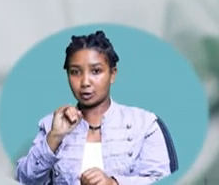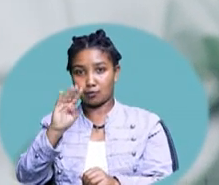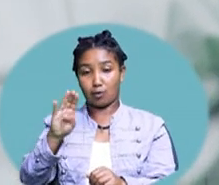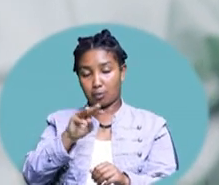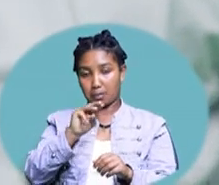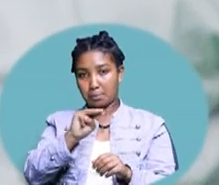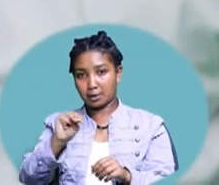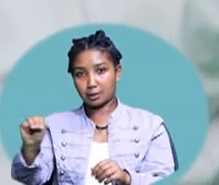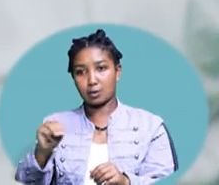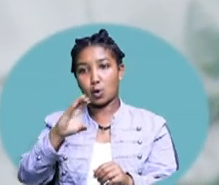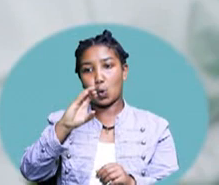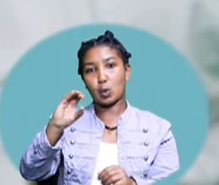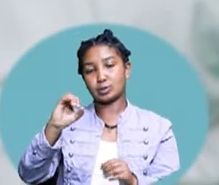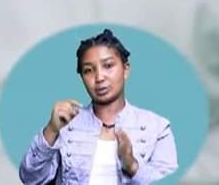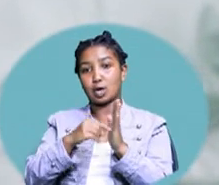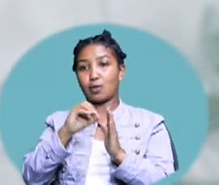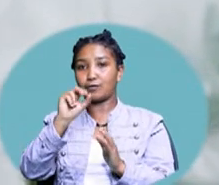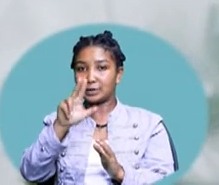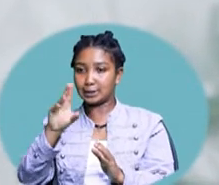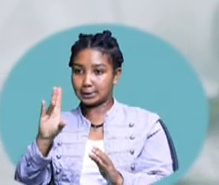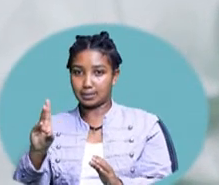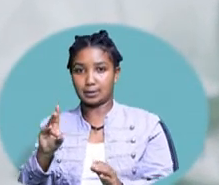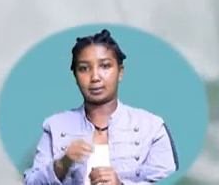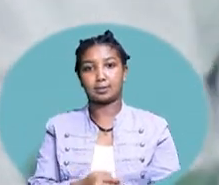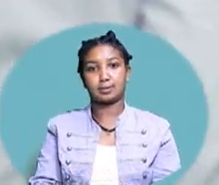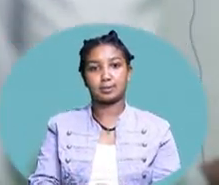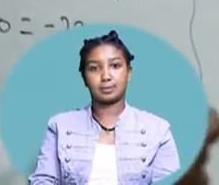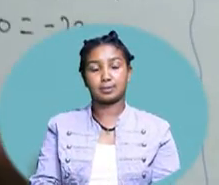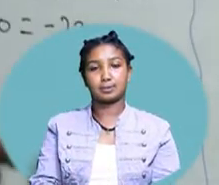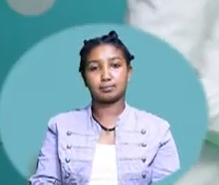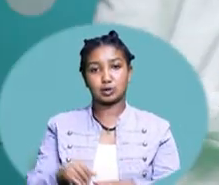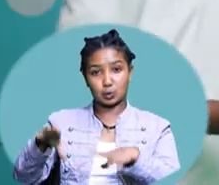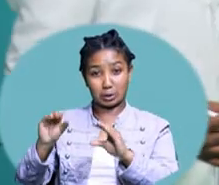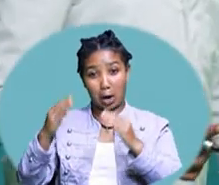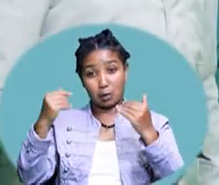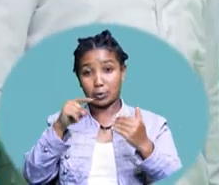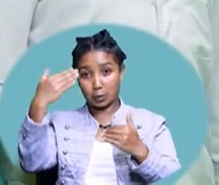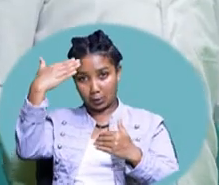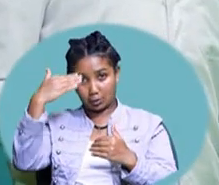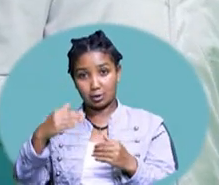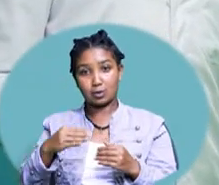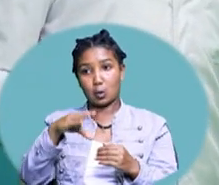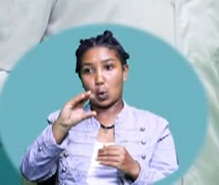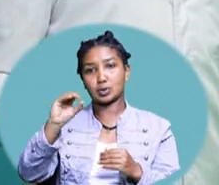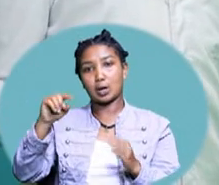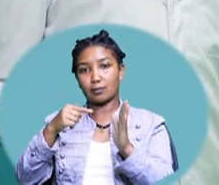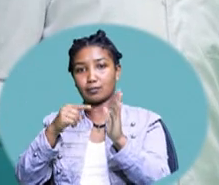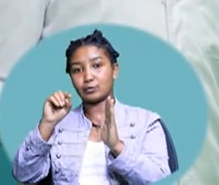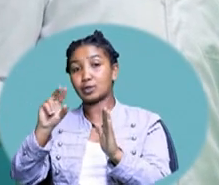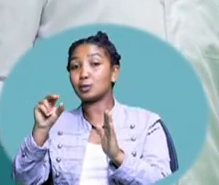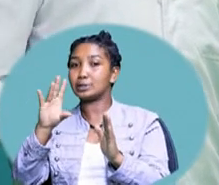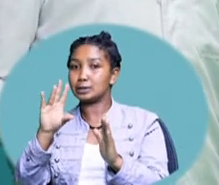displacement is 4 meter, cosine of 37. Students, I hope you know cosine